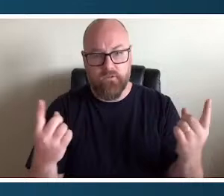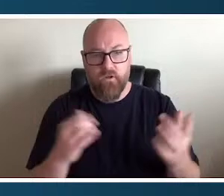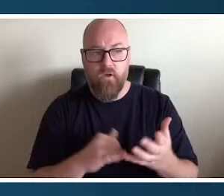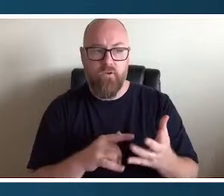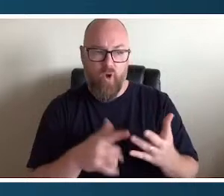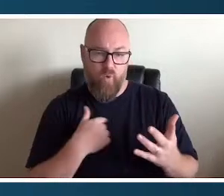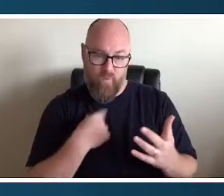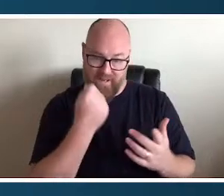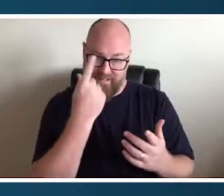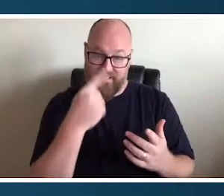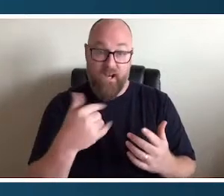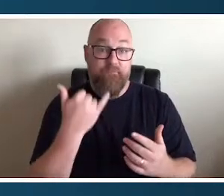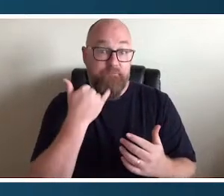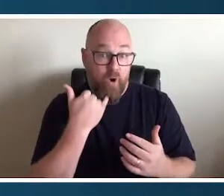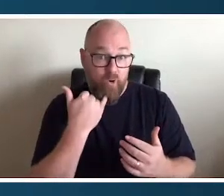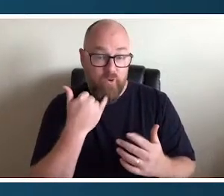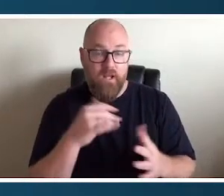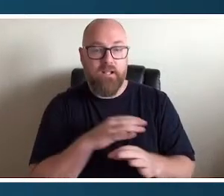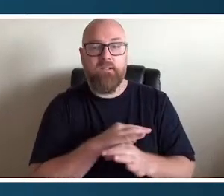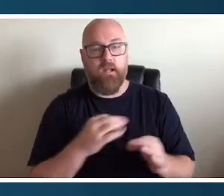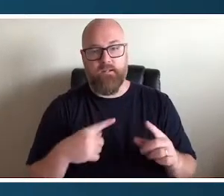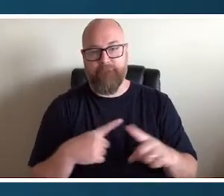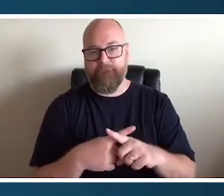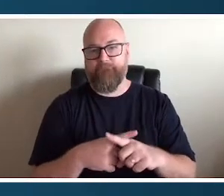not jeopardize the quality of the data.